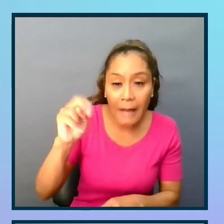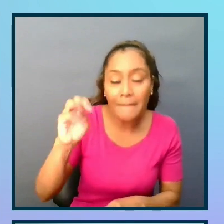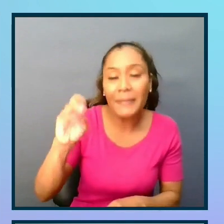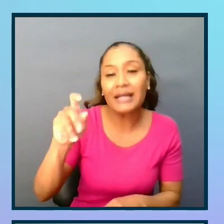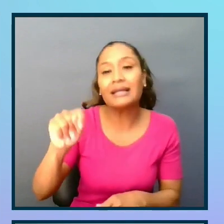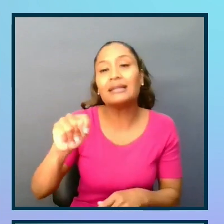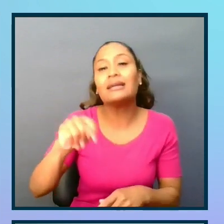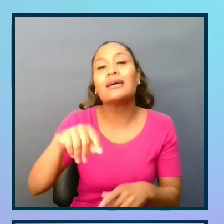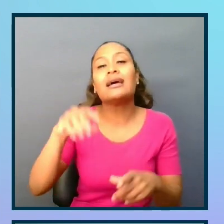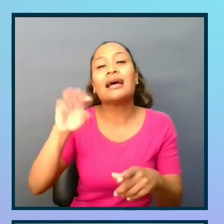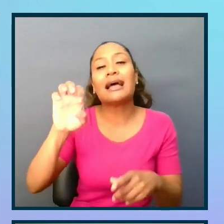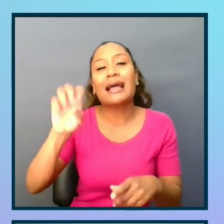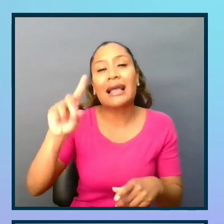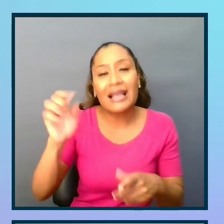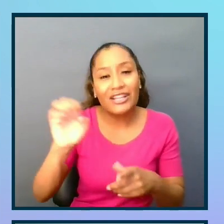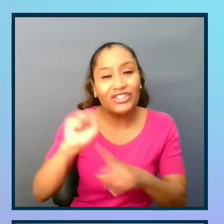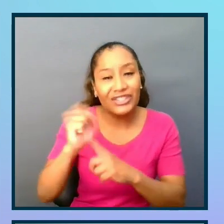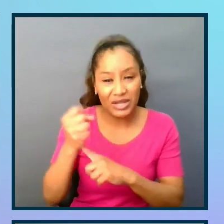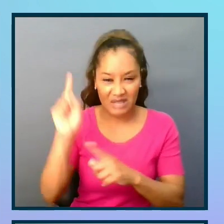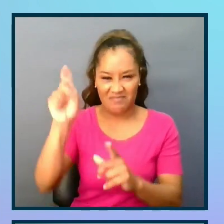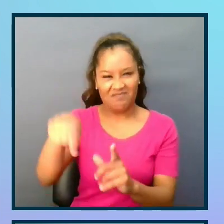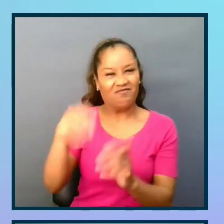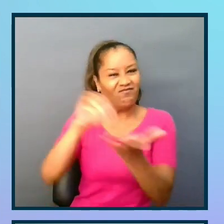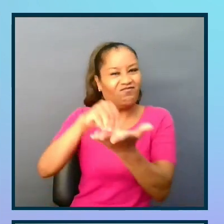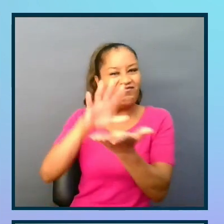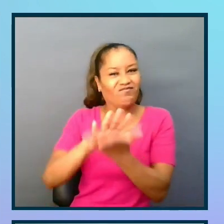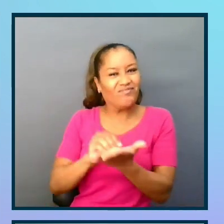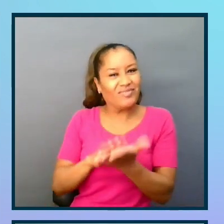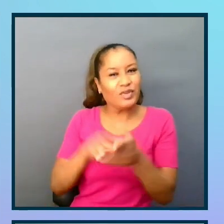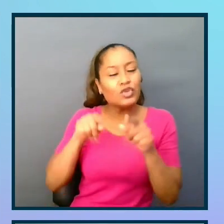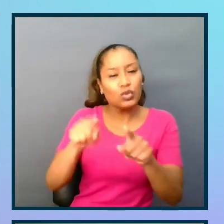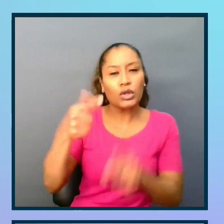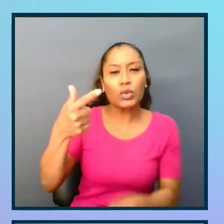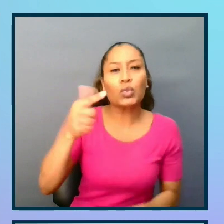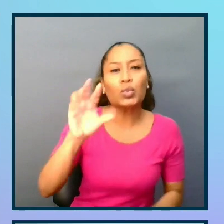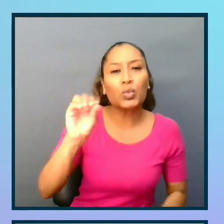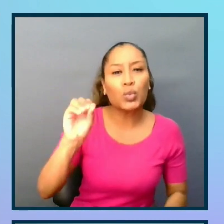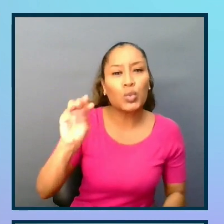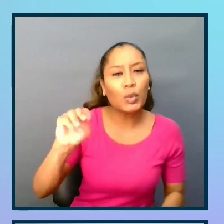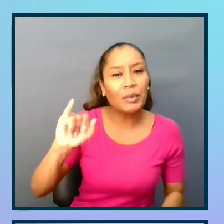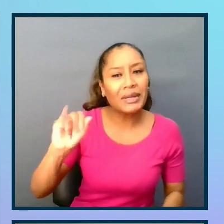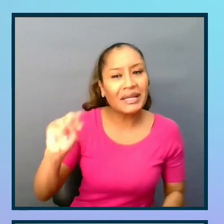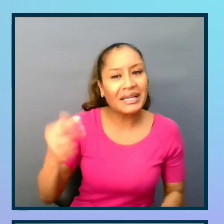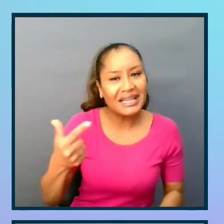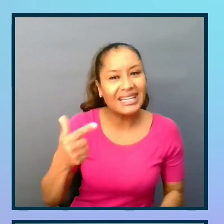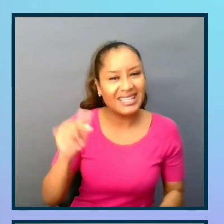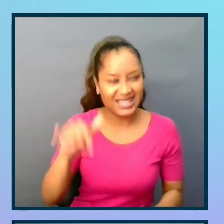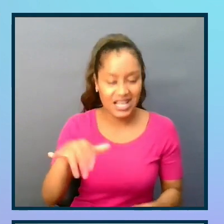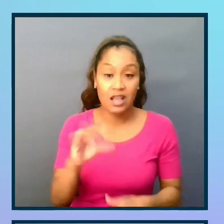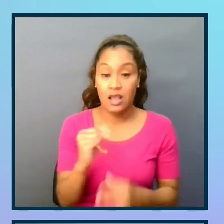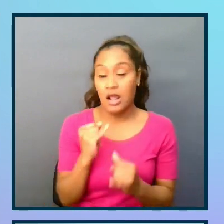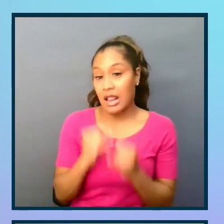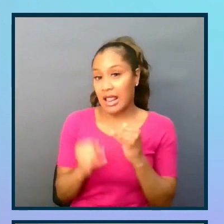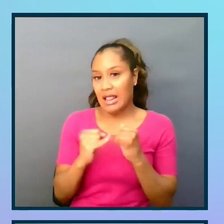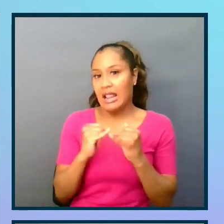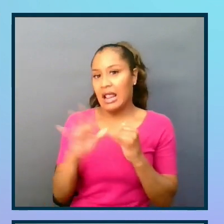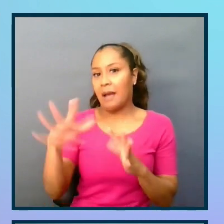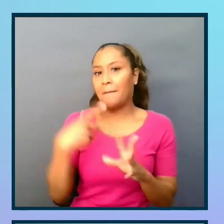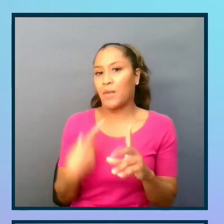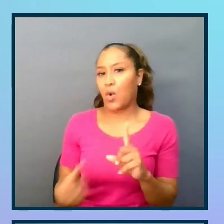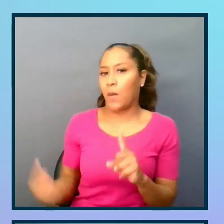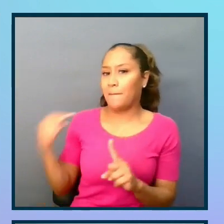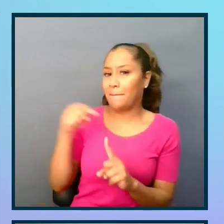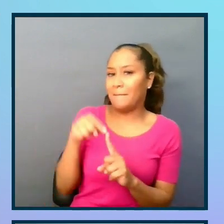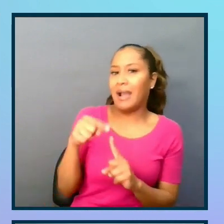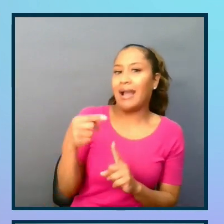that might need to be documented in the grooming stage, which we'll get to in a little bit. And the last question, I'm going to go back into Harrison design